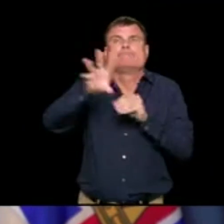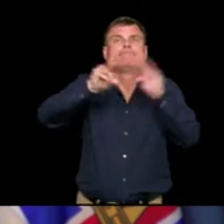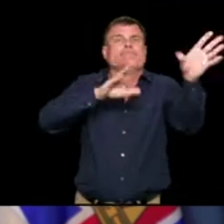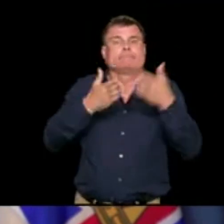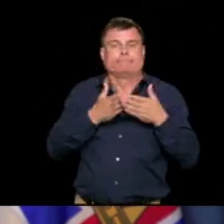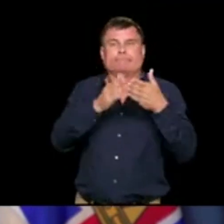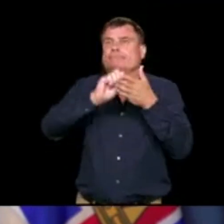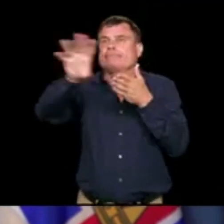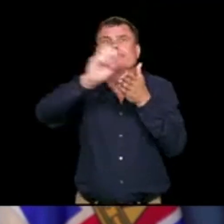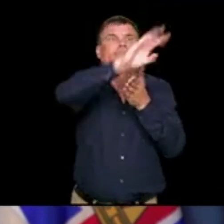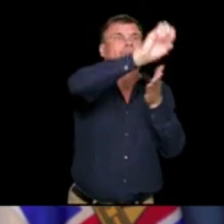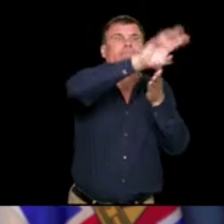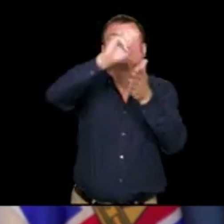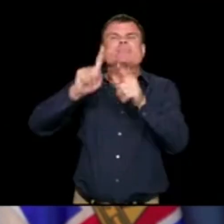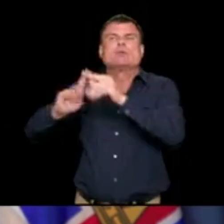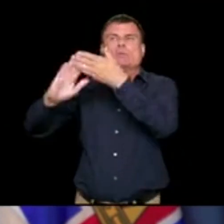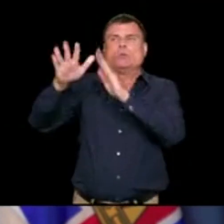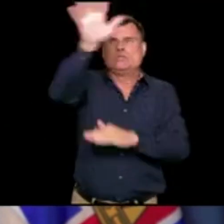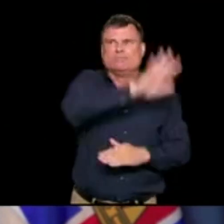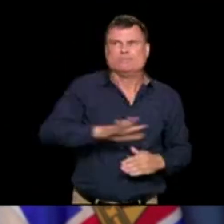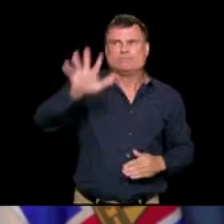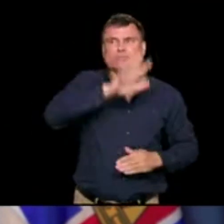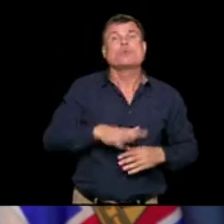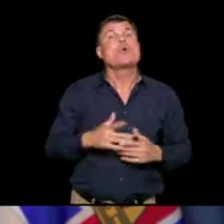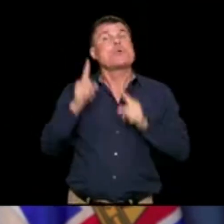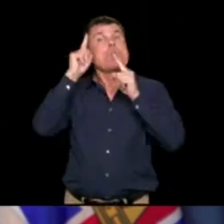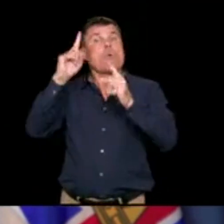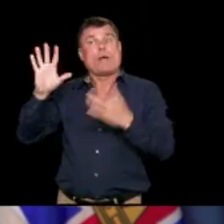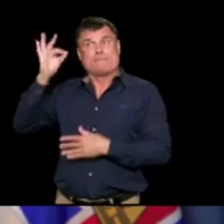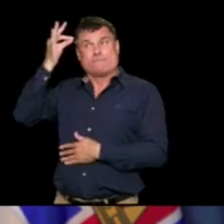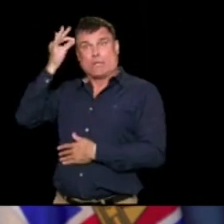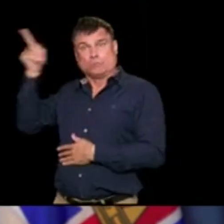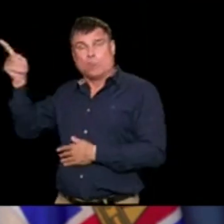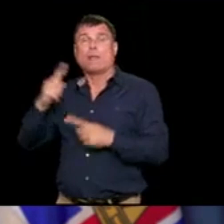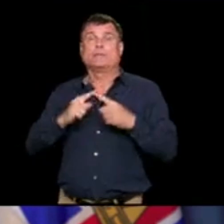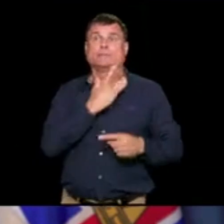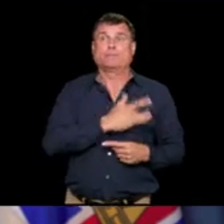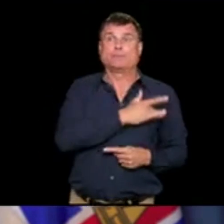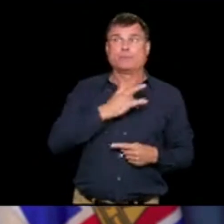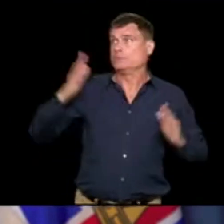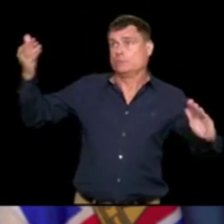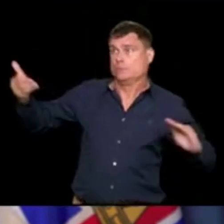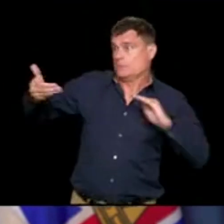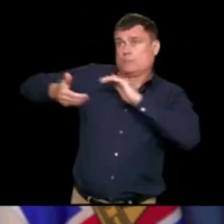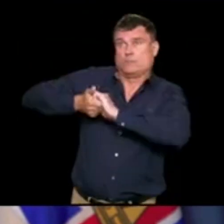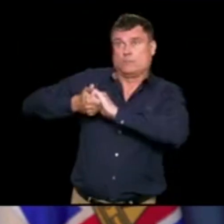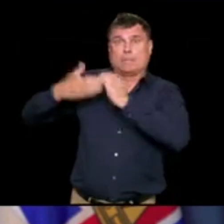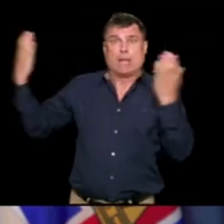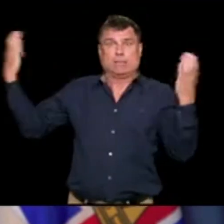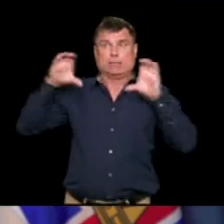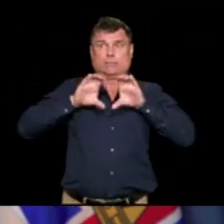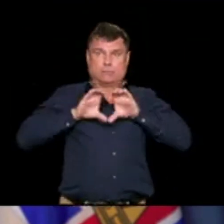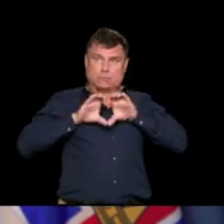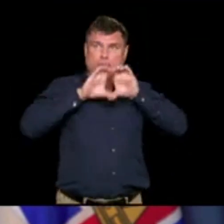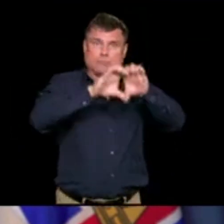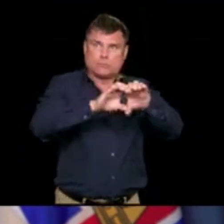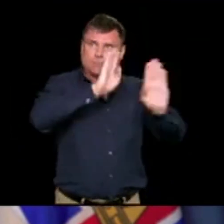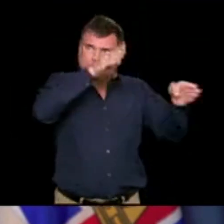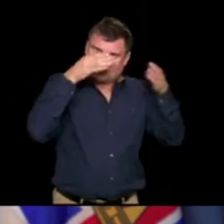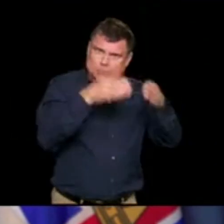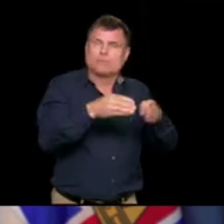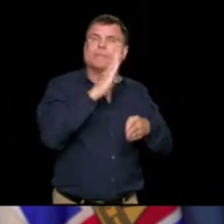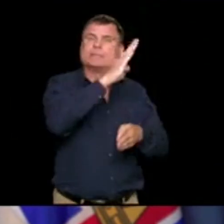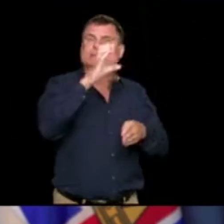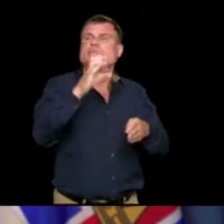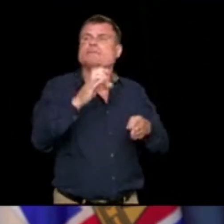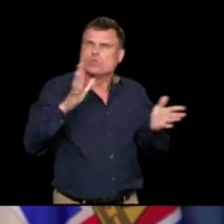essential goods get to their destination. We want to ensure potential provincial and federal safe restart funding helps